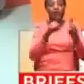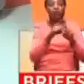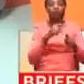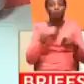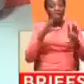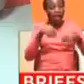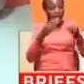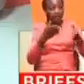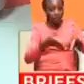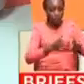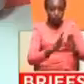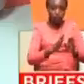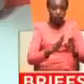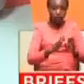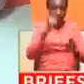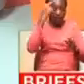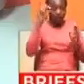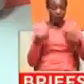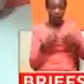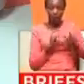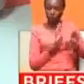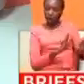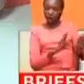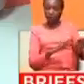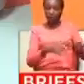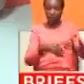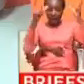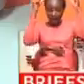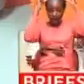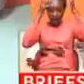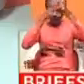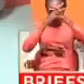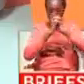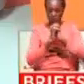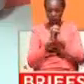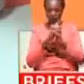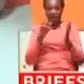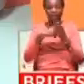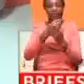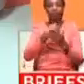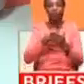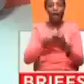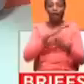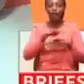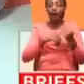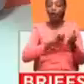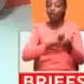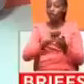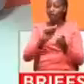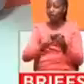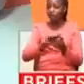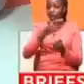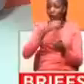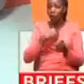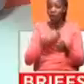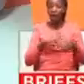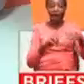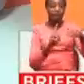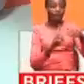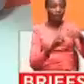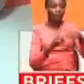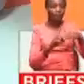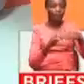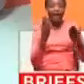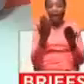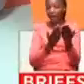an opportunity for them to escape. So we have every Friday, we have ministry. We deliver.